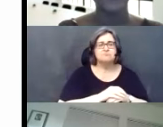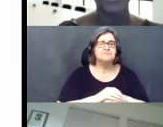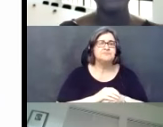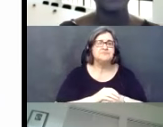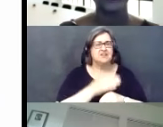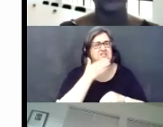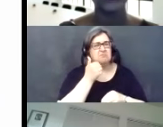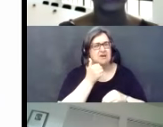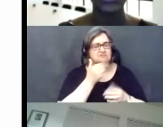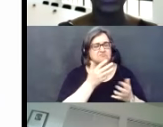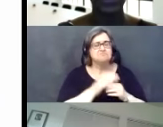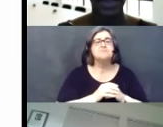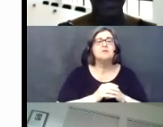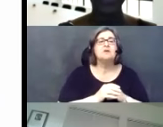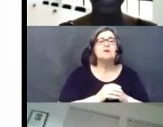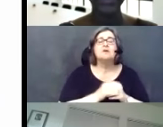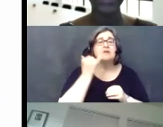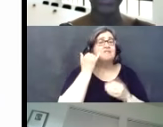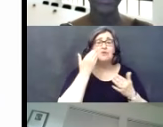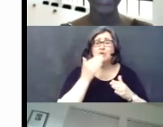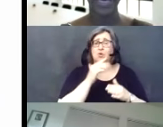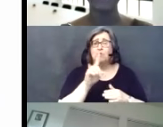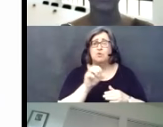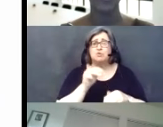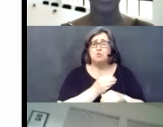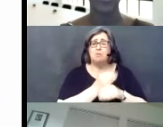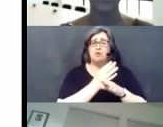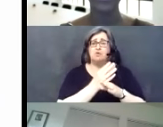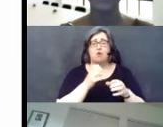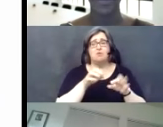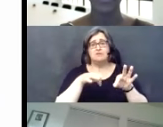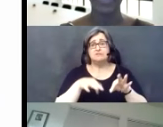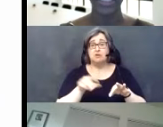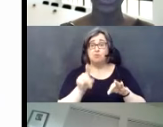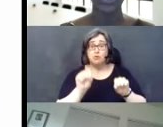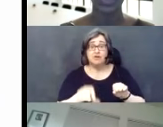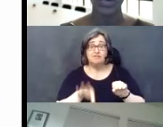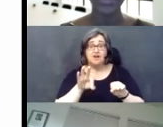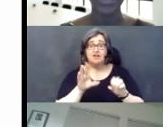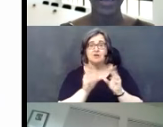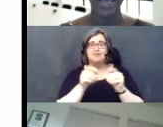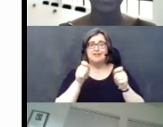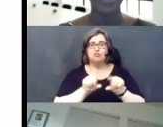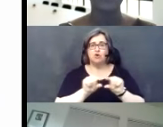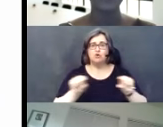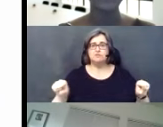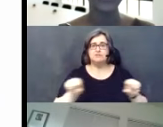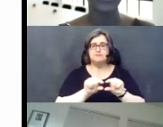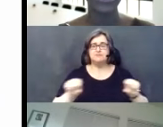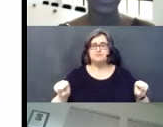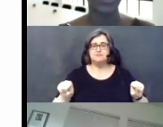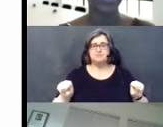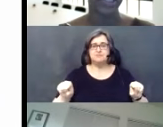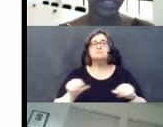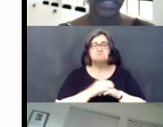So if you're not familiar with Zoom, I would like to take this time to point out where you can find your meeting controls. There are a few